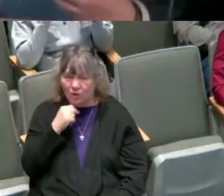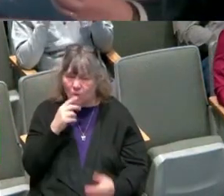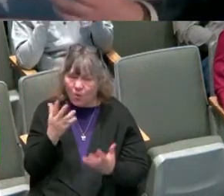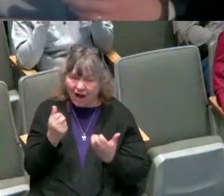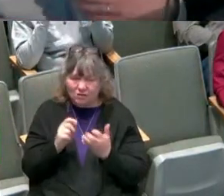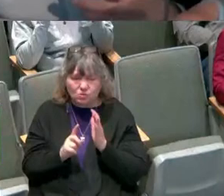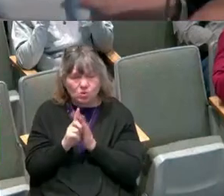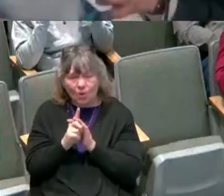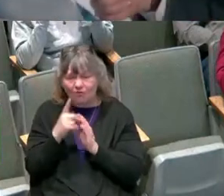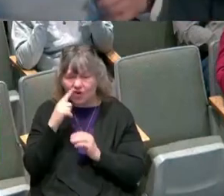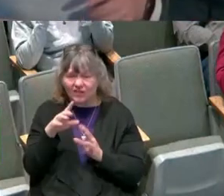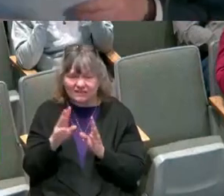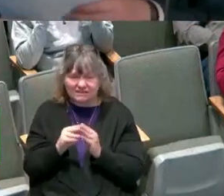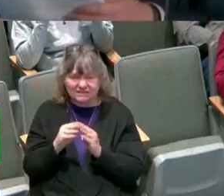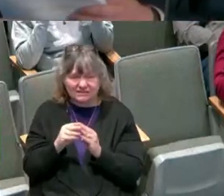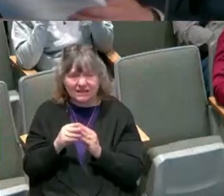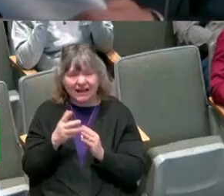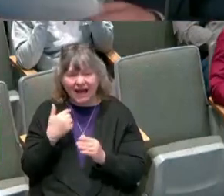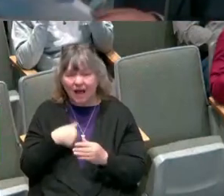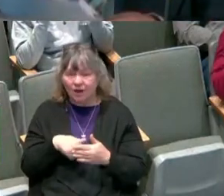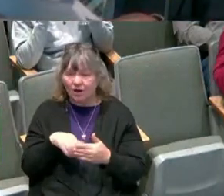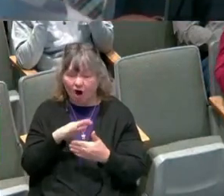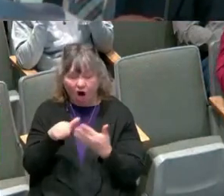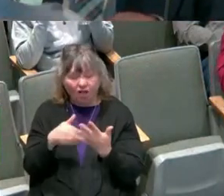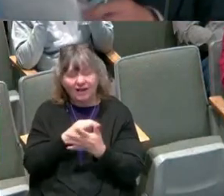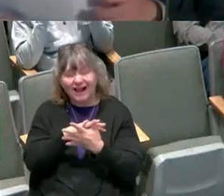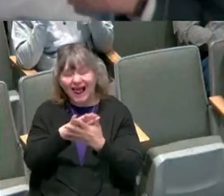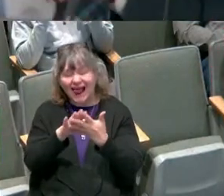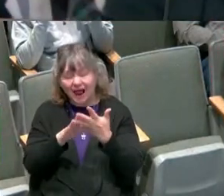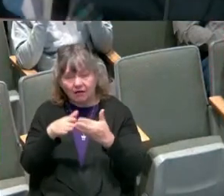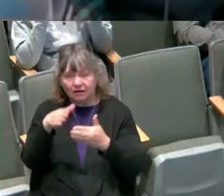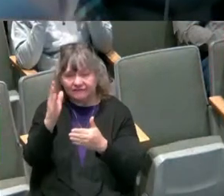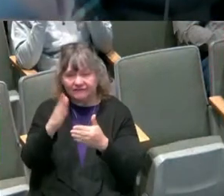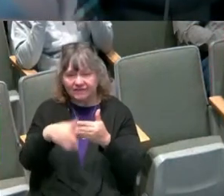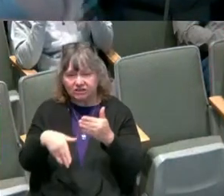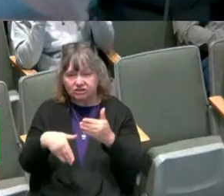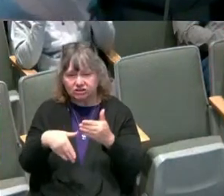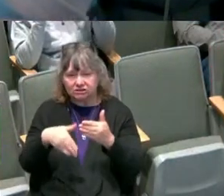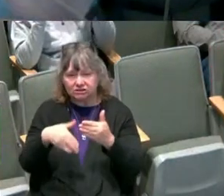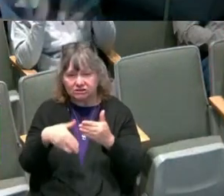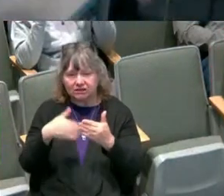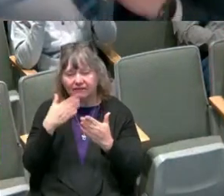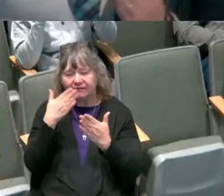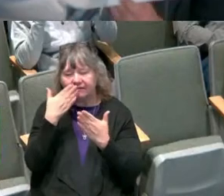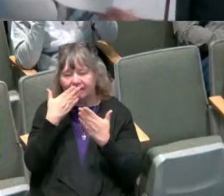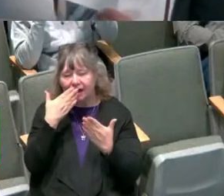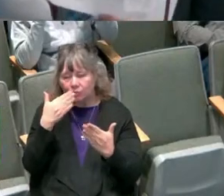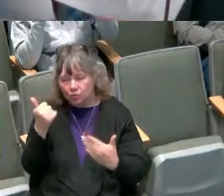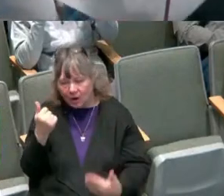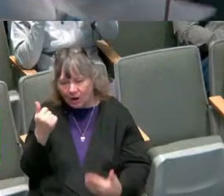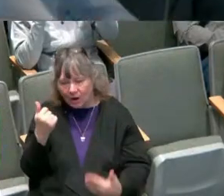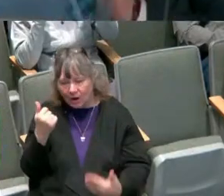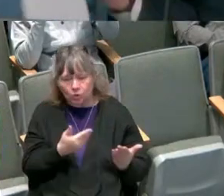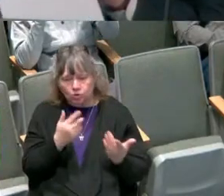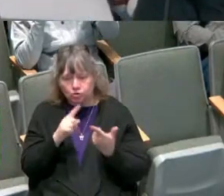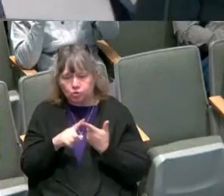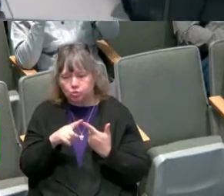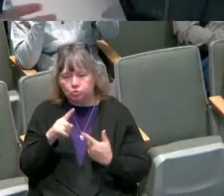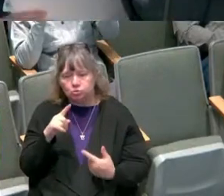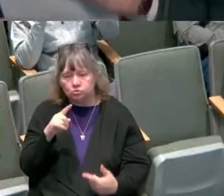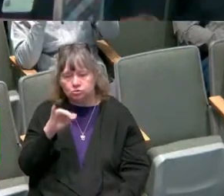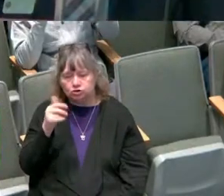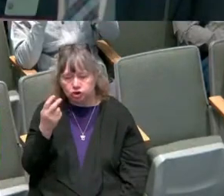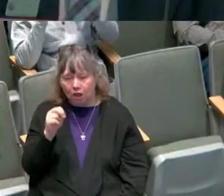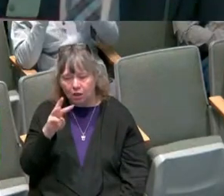and um and we've completed them so thank you to everybody and thank you um to John